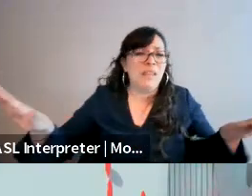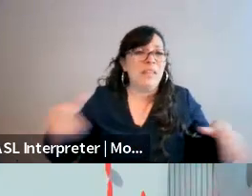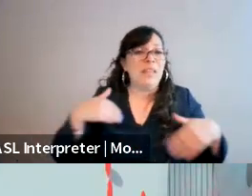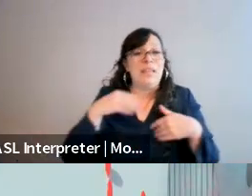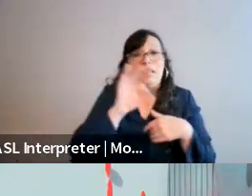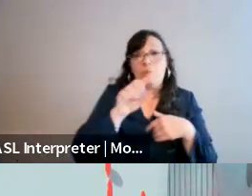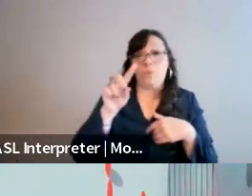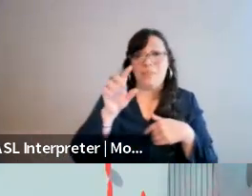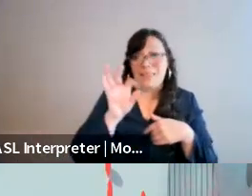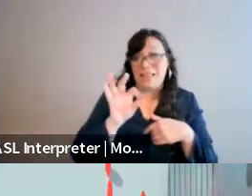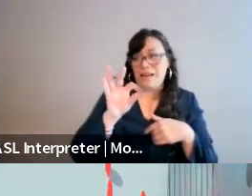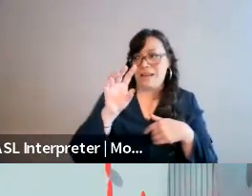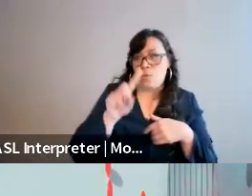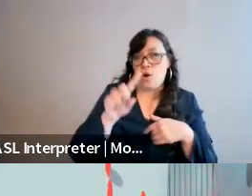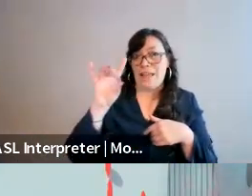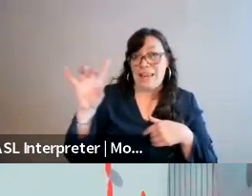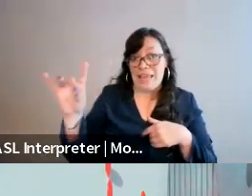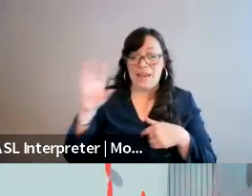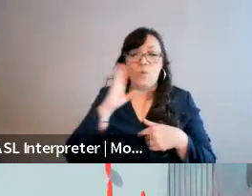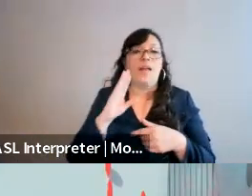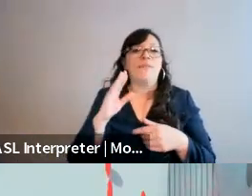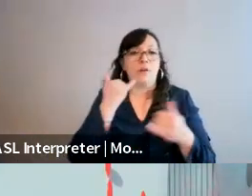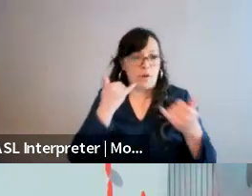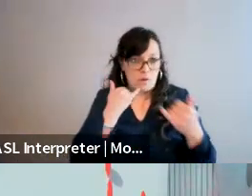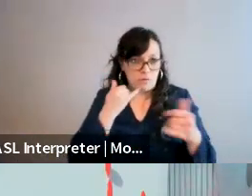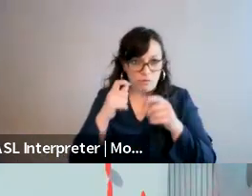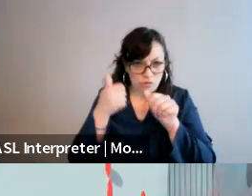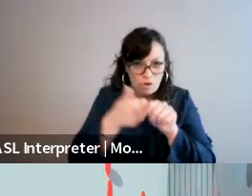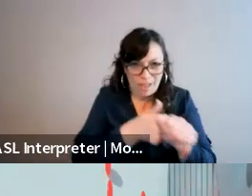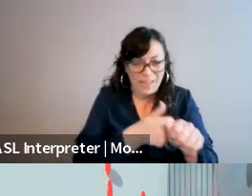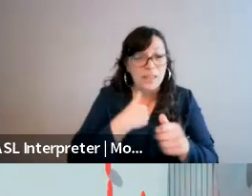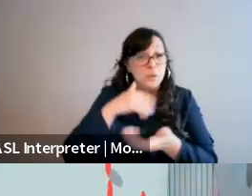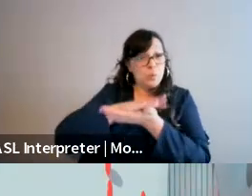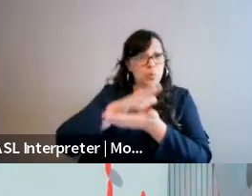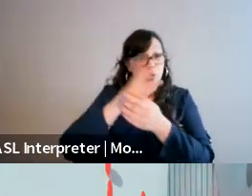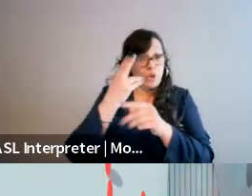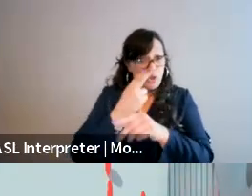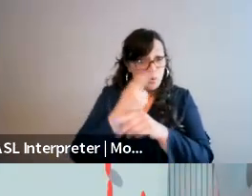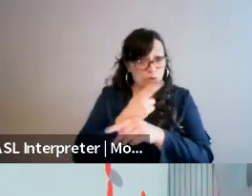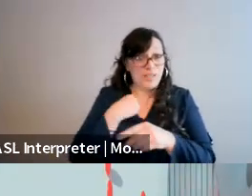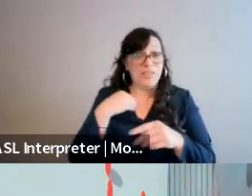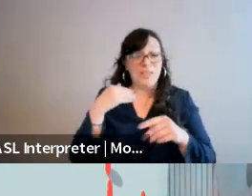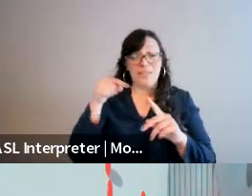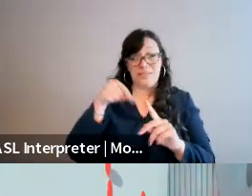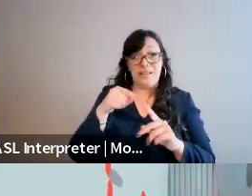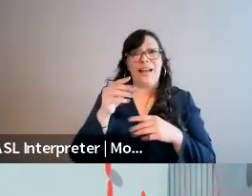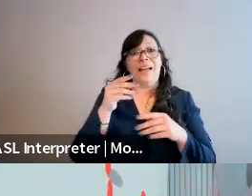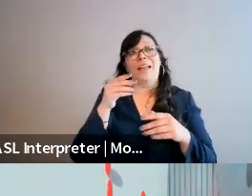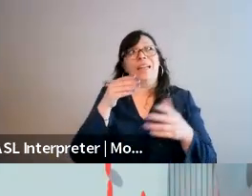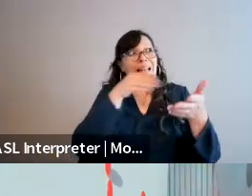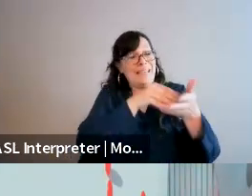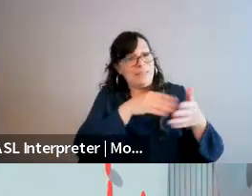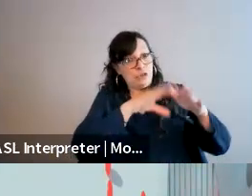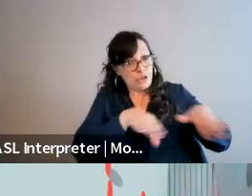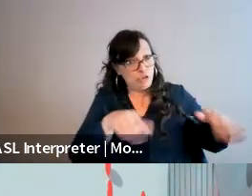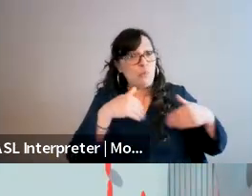91888 are also getting their calls tracked. Schools are using this tool against disruptive or distressed children. We've got data